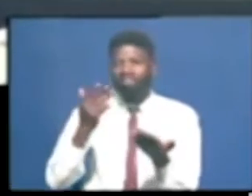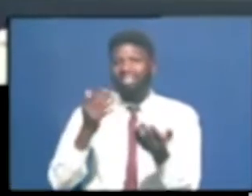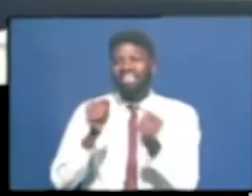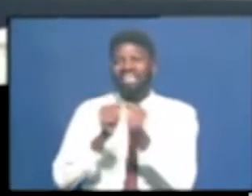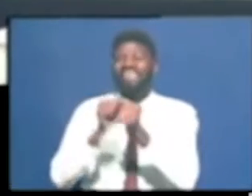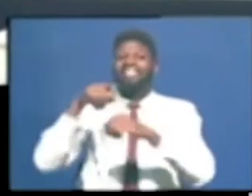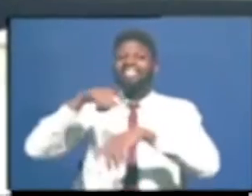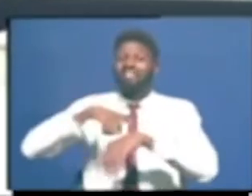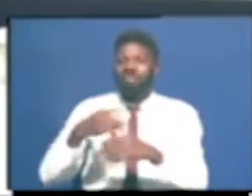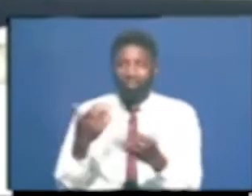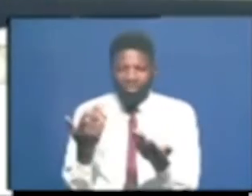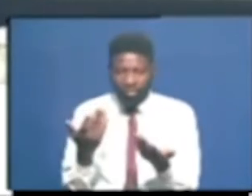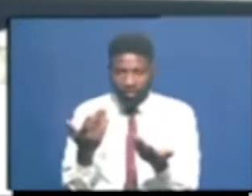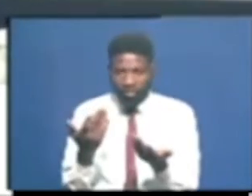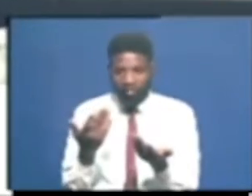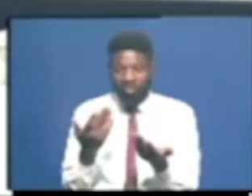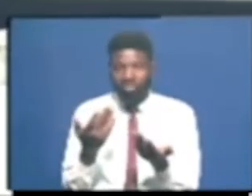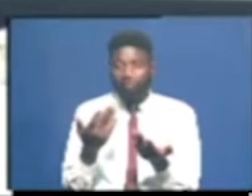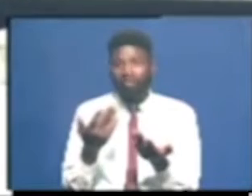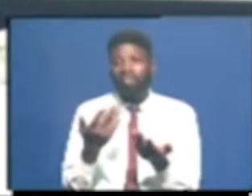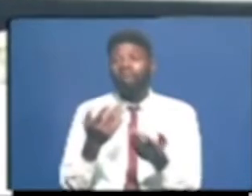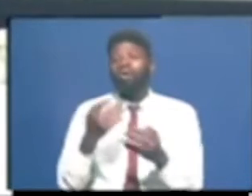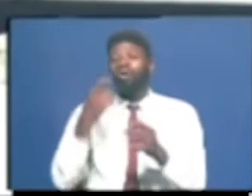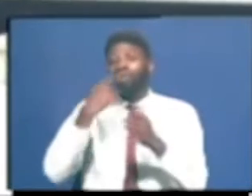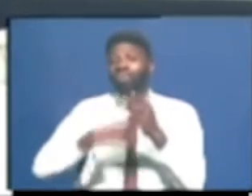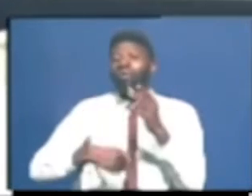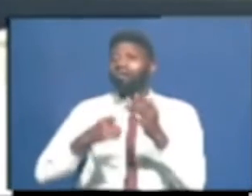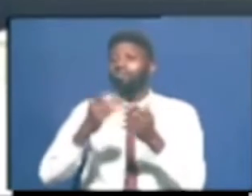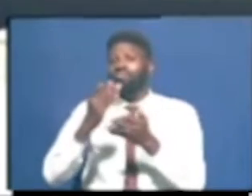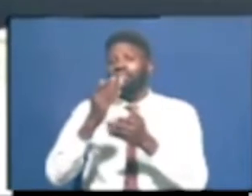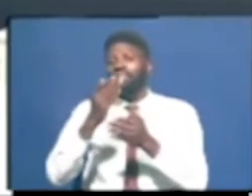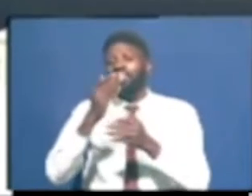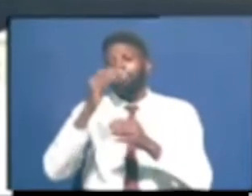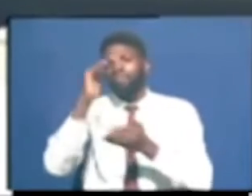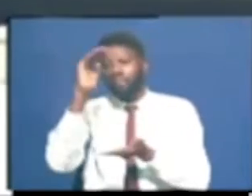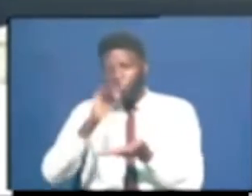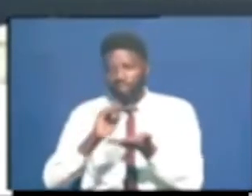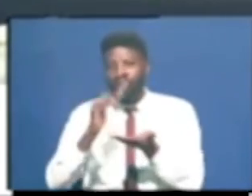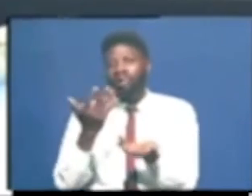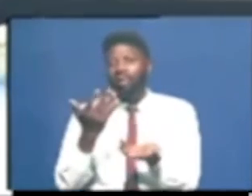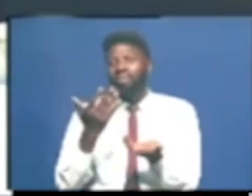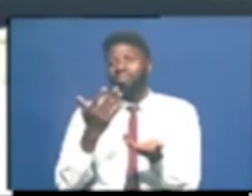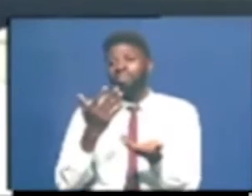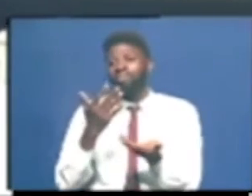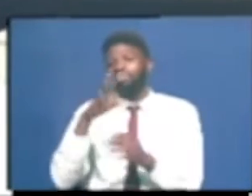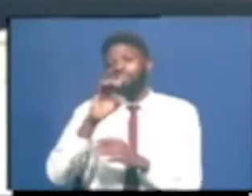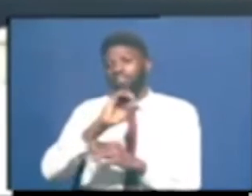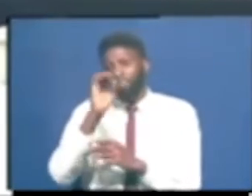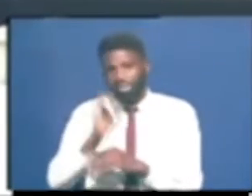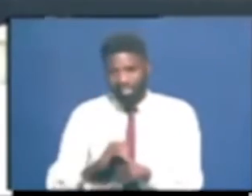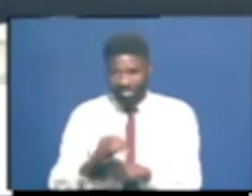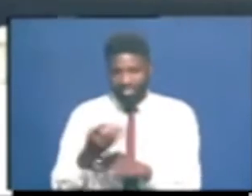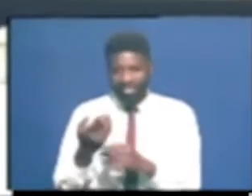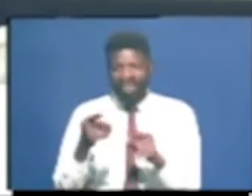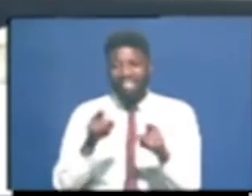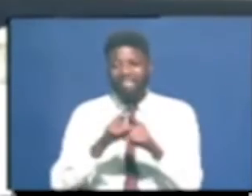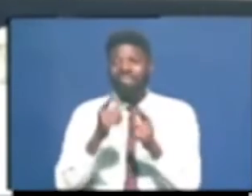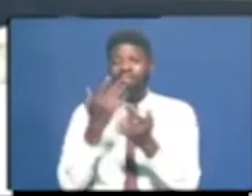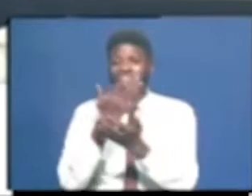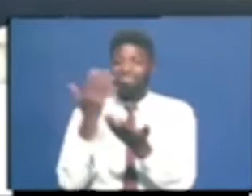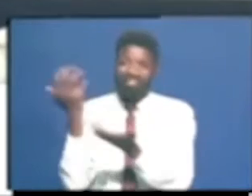cargo daily from Mombasa to our neighbors, then our borrowing has surely been worthwhile and paid